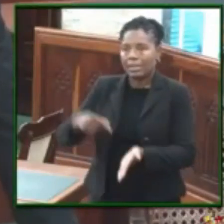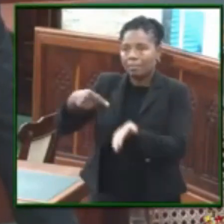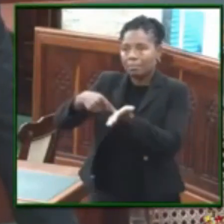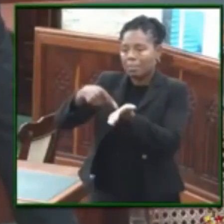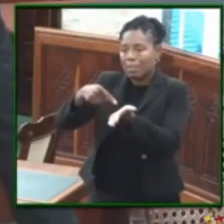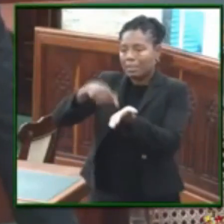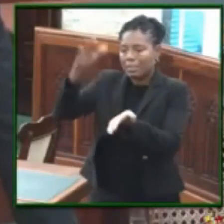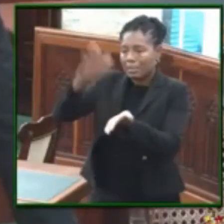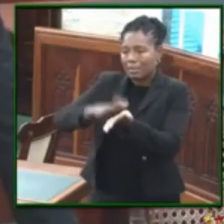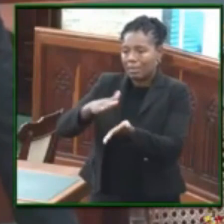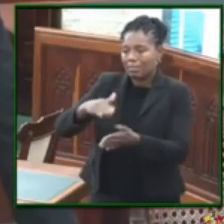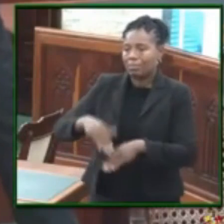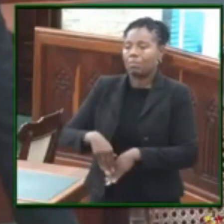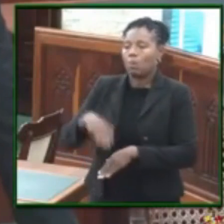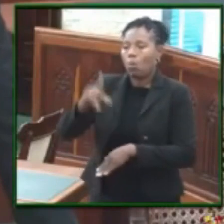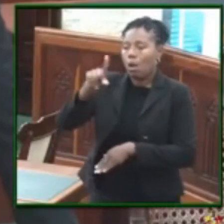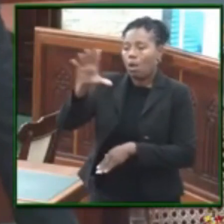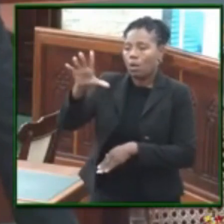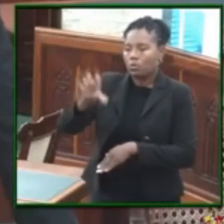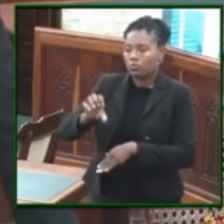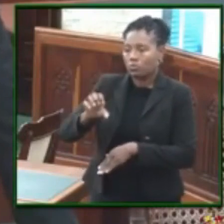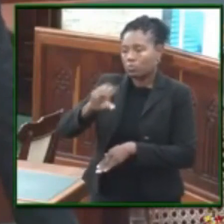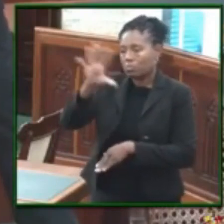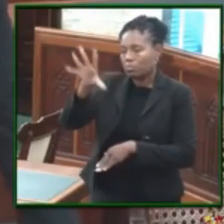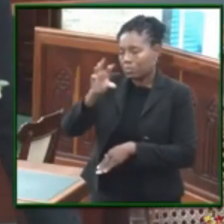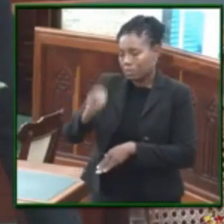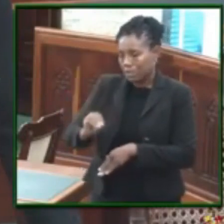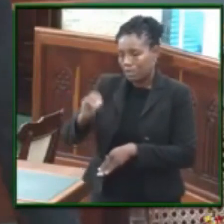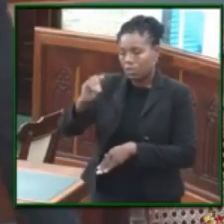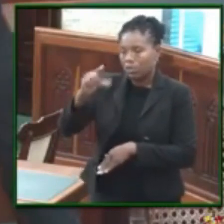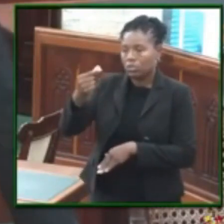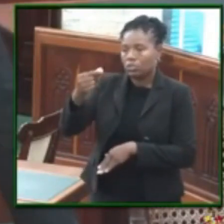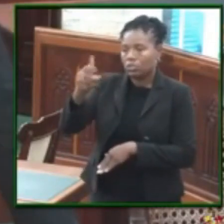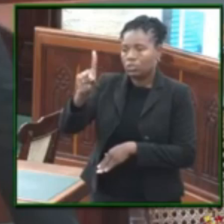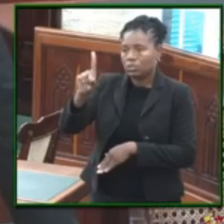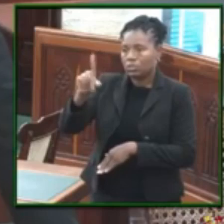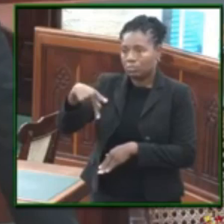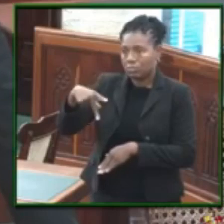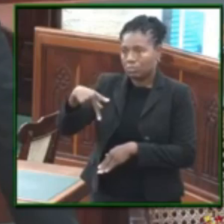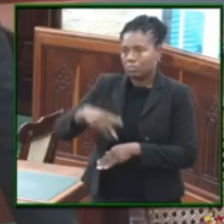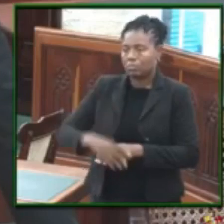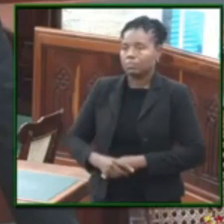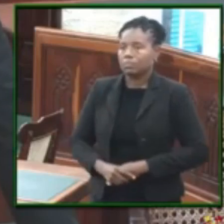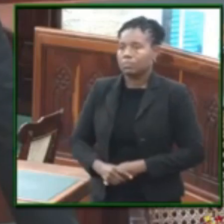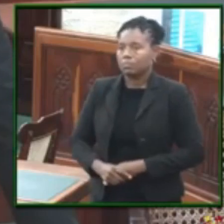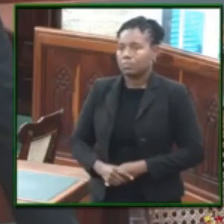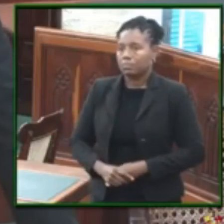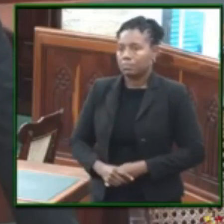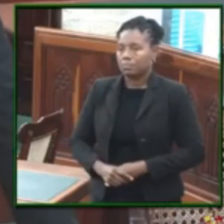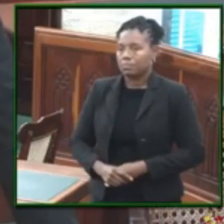above 100% of GDP.